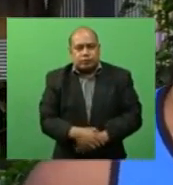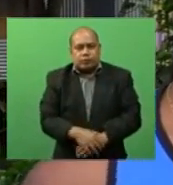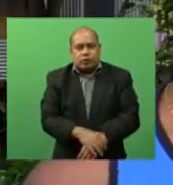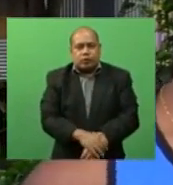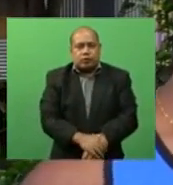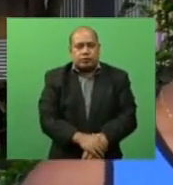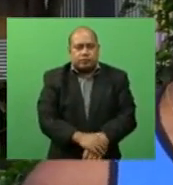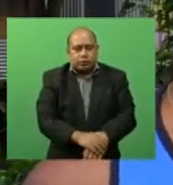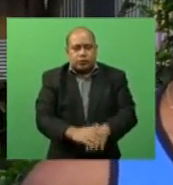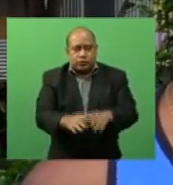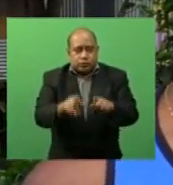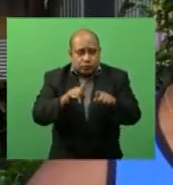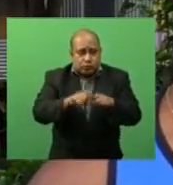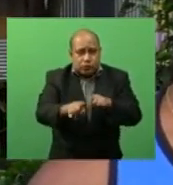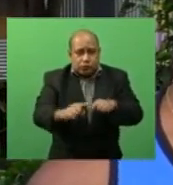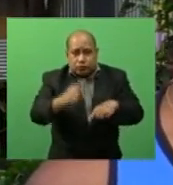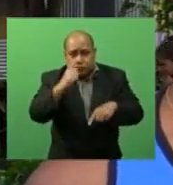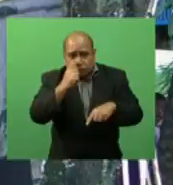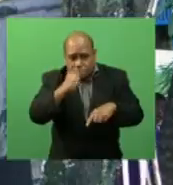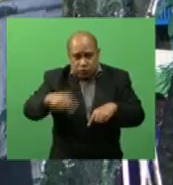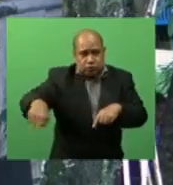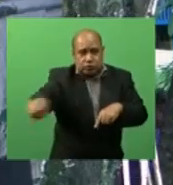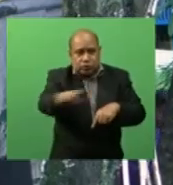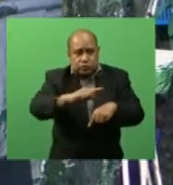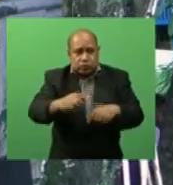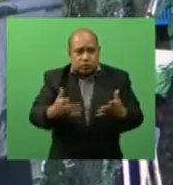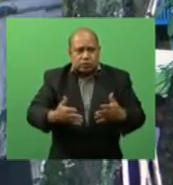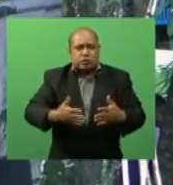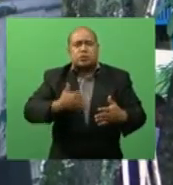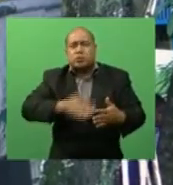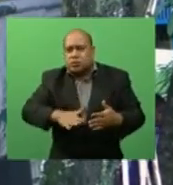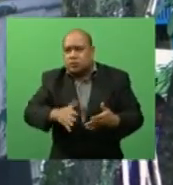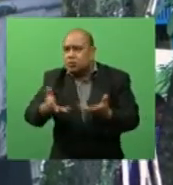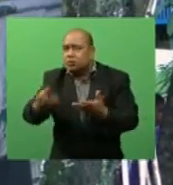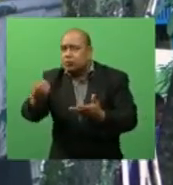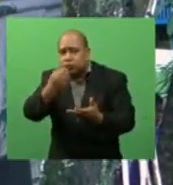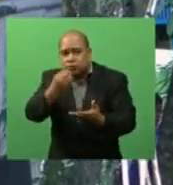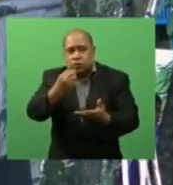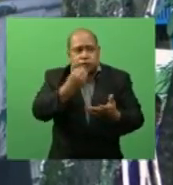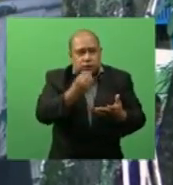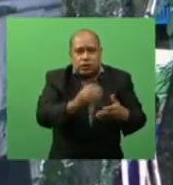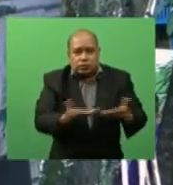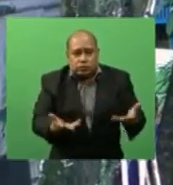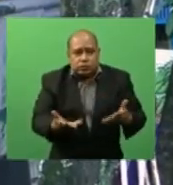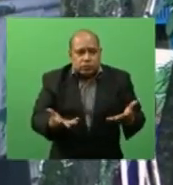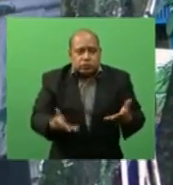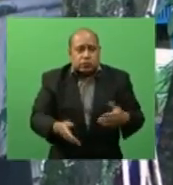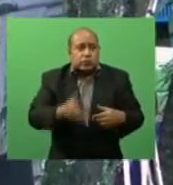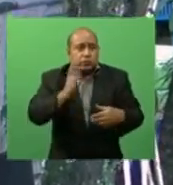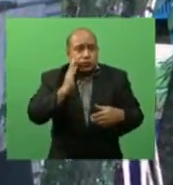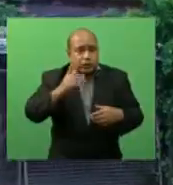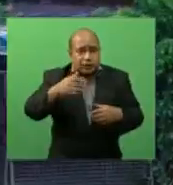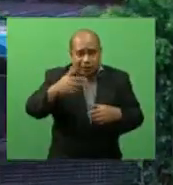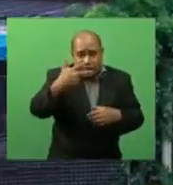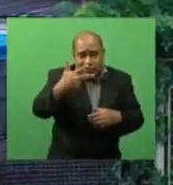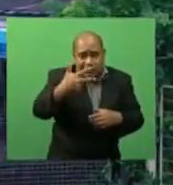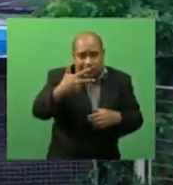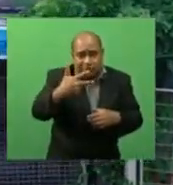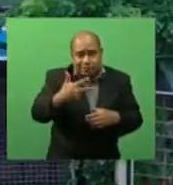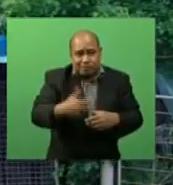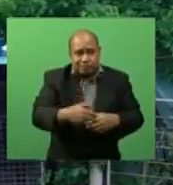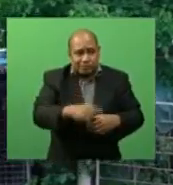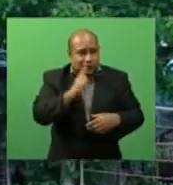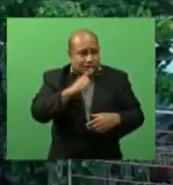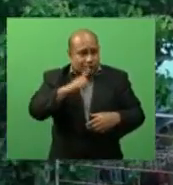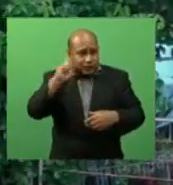most of the people, they were craving for food and stuff. Once the all clear was given at about 8 a.m. yesterday, the first order of